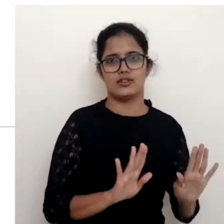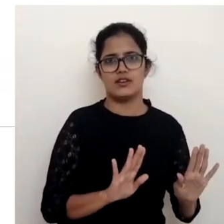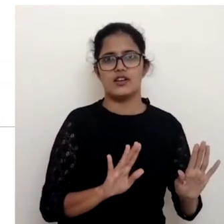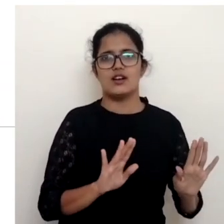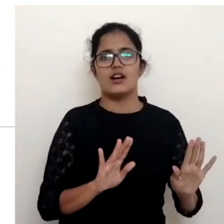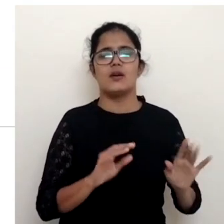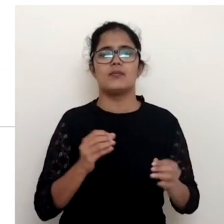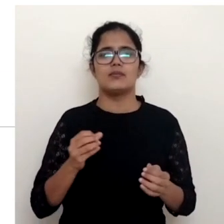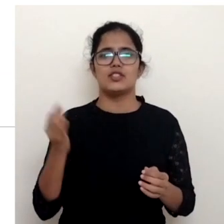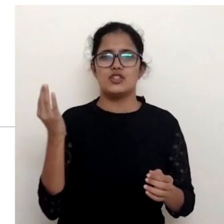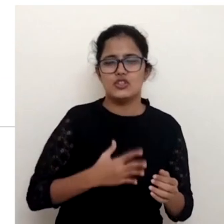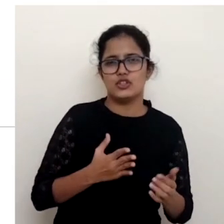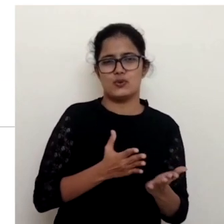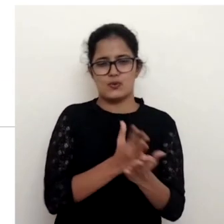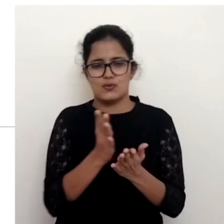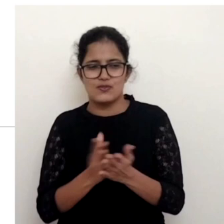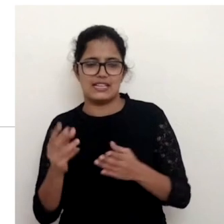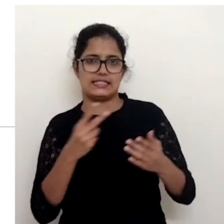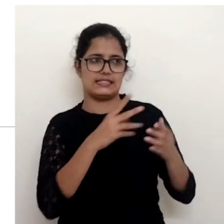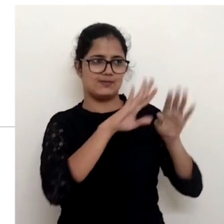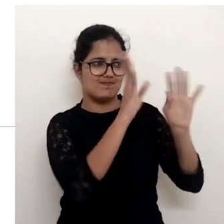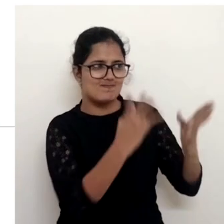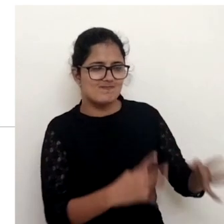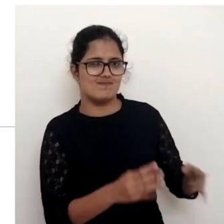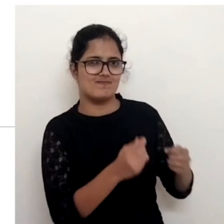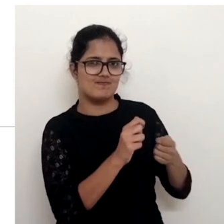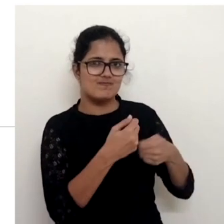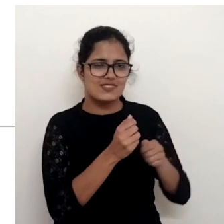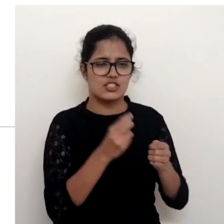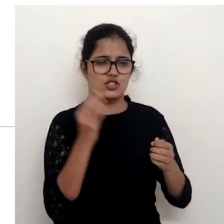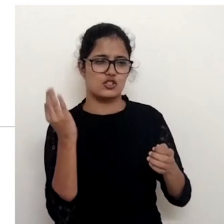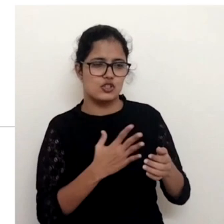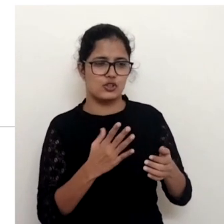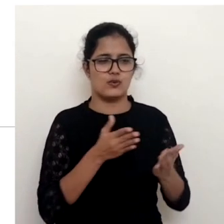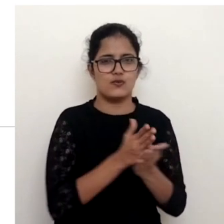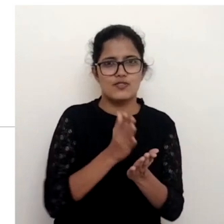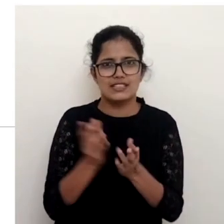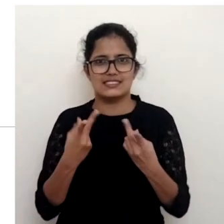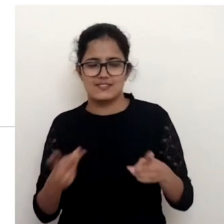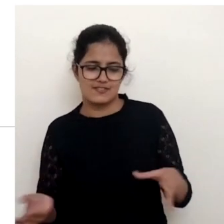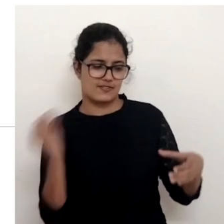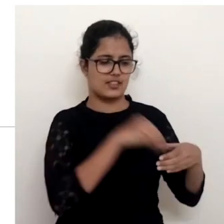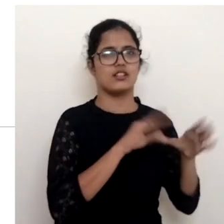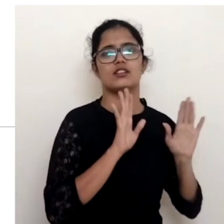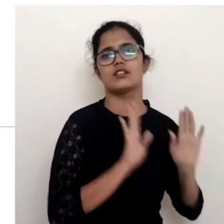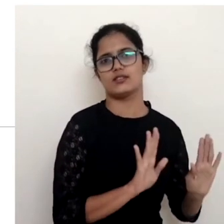level of artifice that connects to a tradition of modernist art practice.